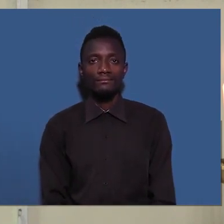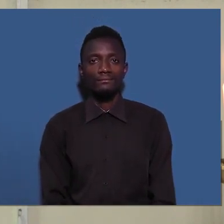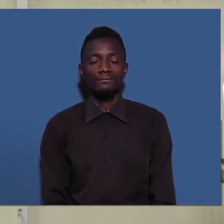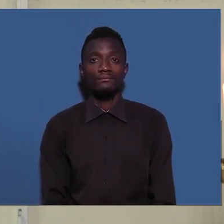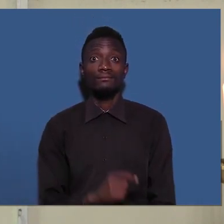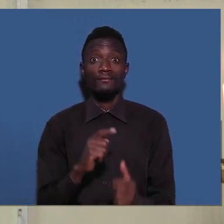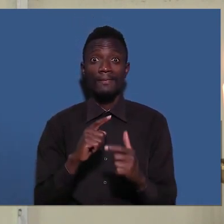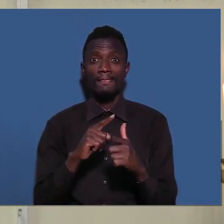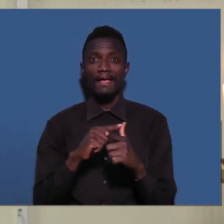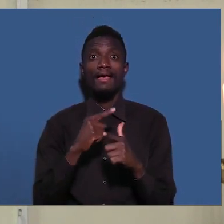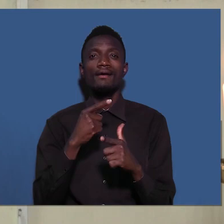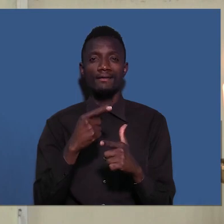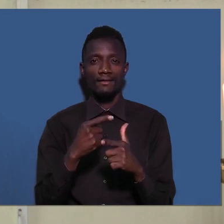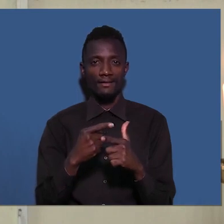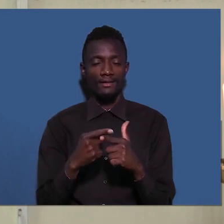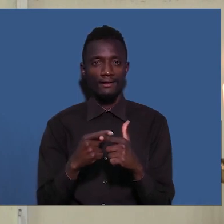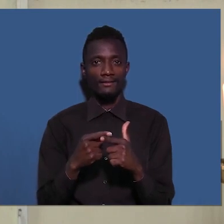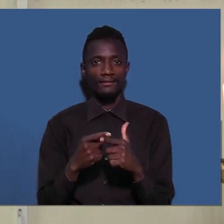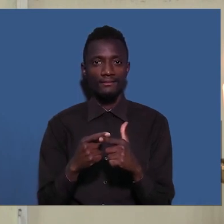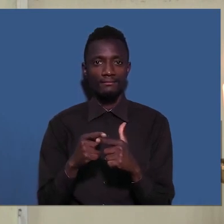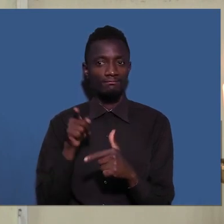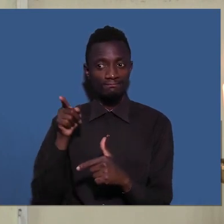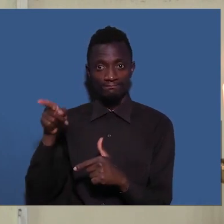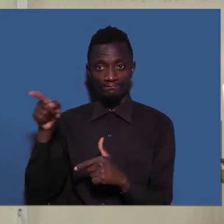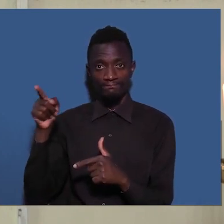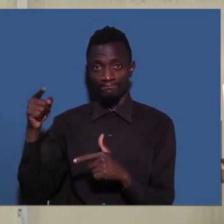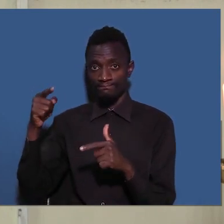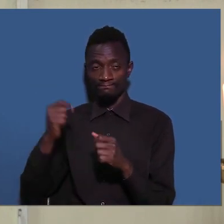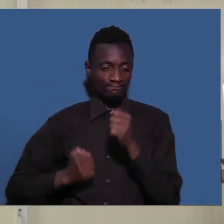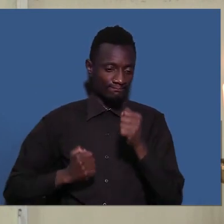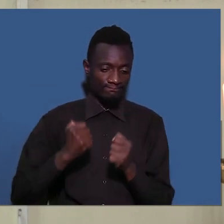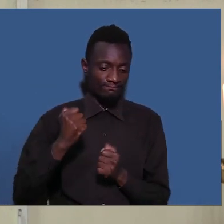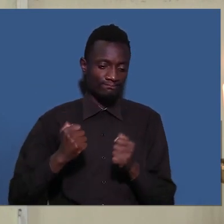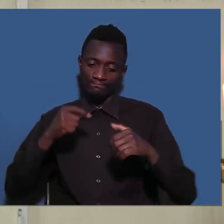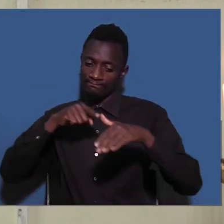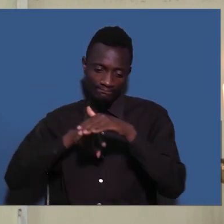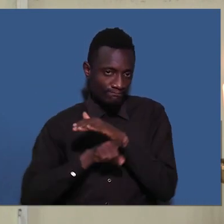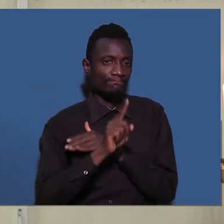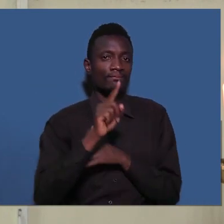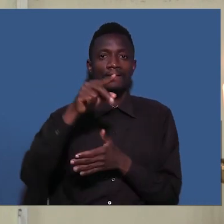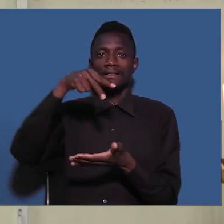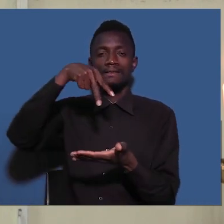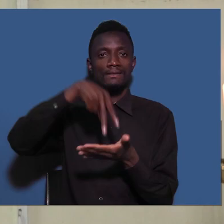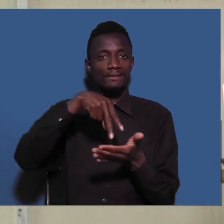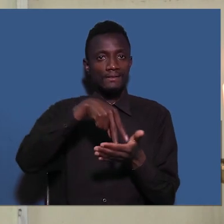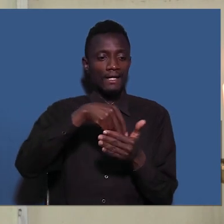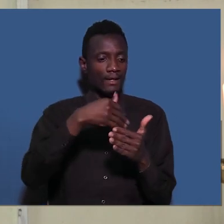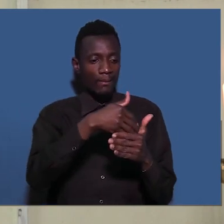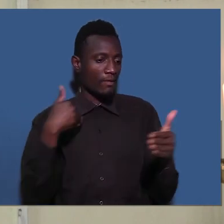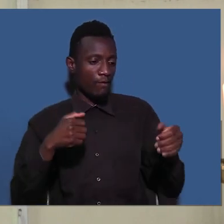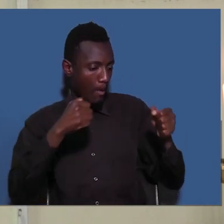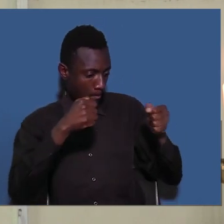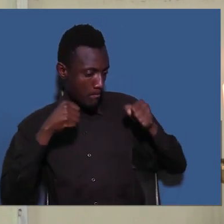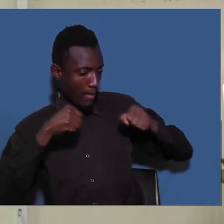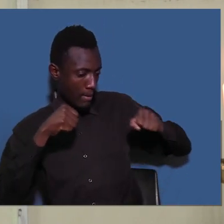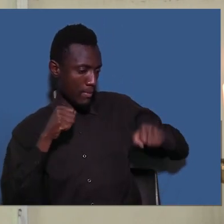Then he went in and stood before his master, Elisha. Where